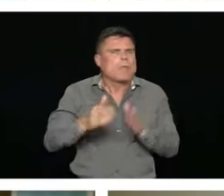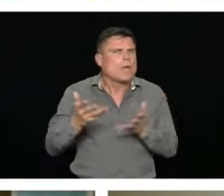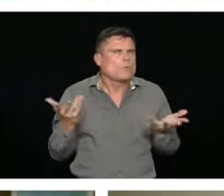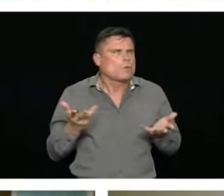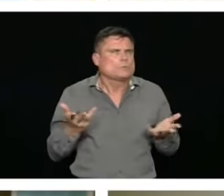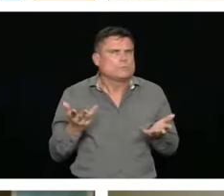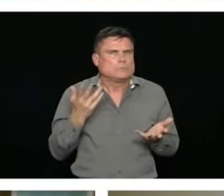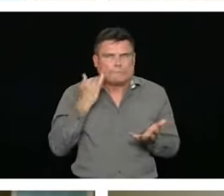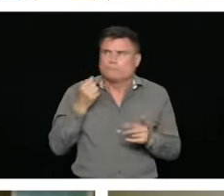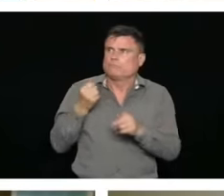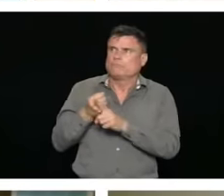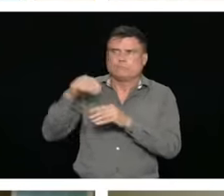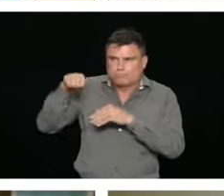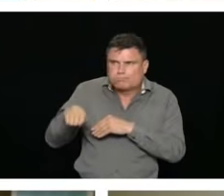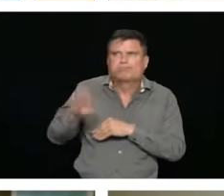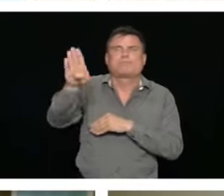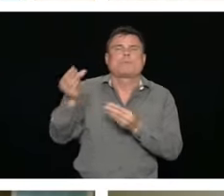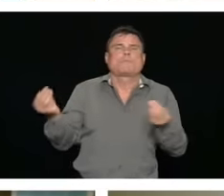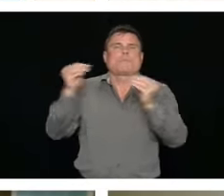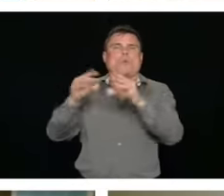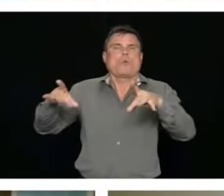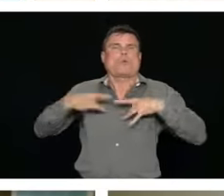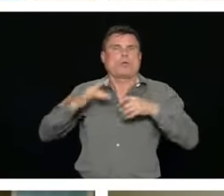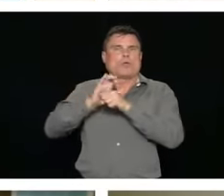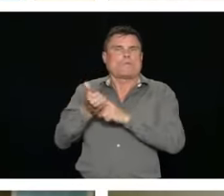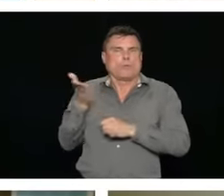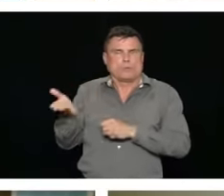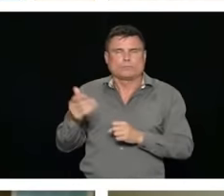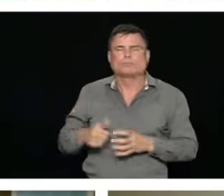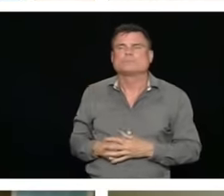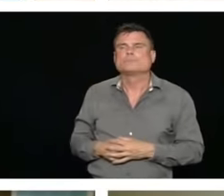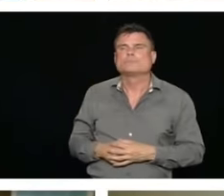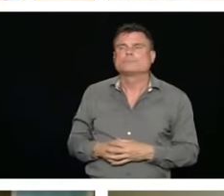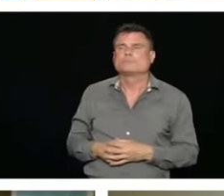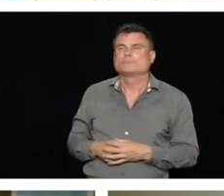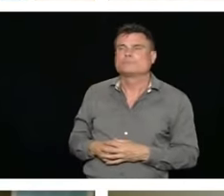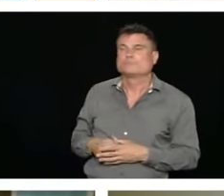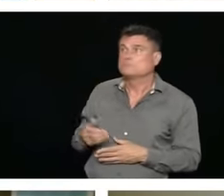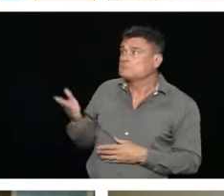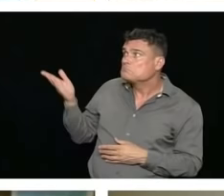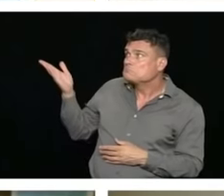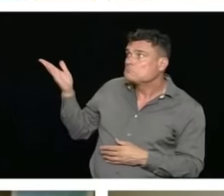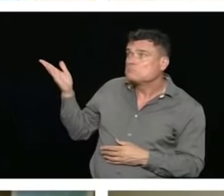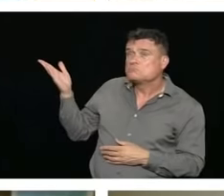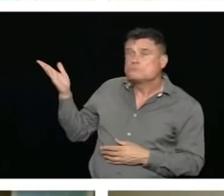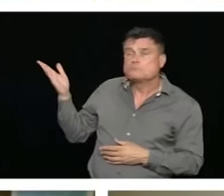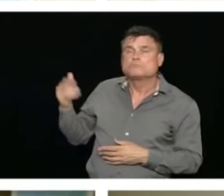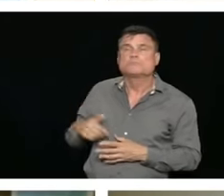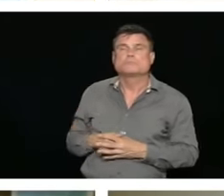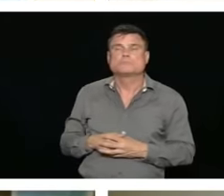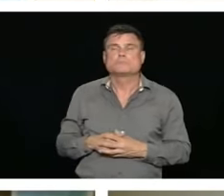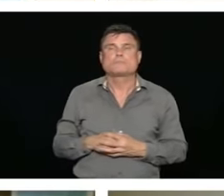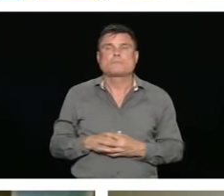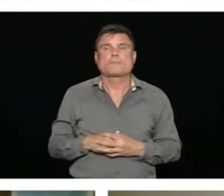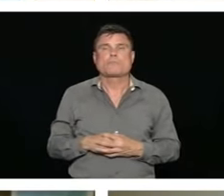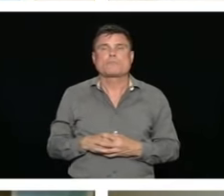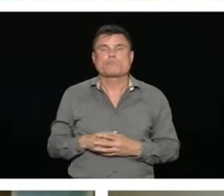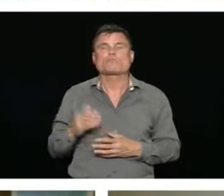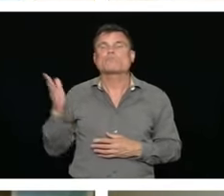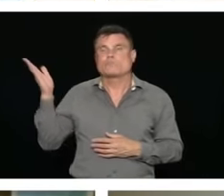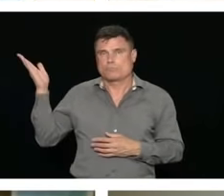there. So maybe we'll start with you, Minister Fleming. Yeah, and this is something we'll keep our eye on very